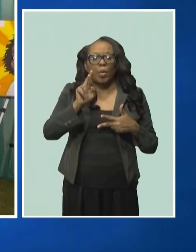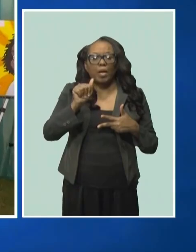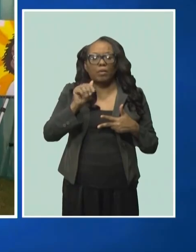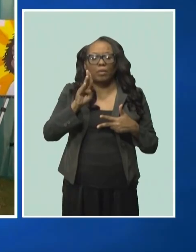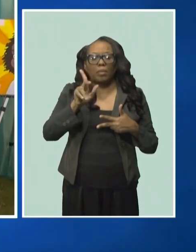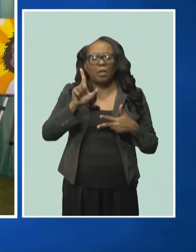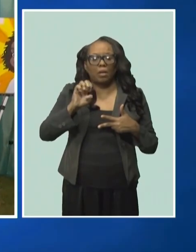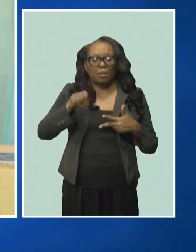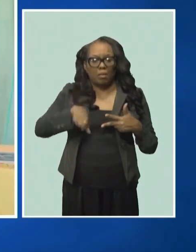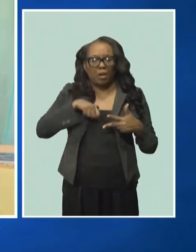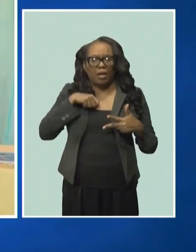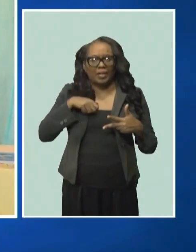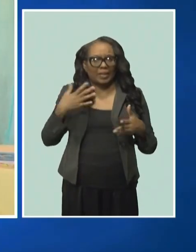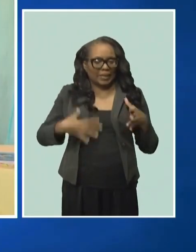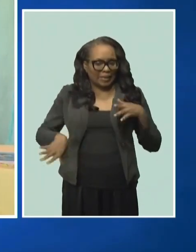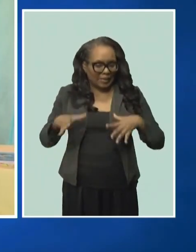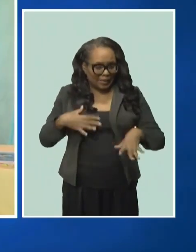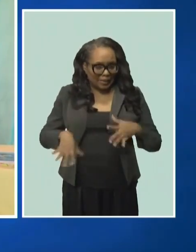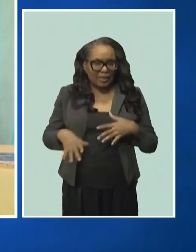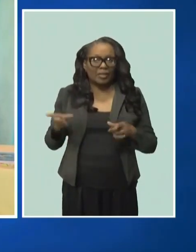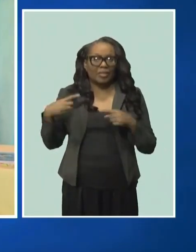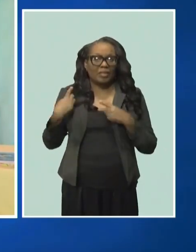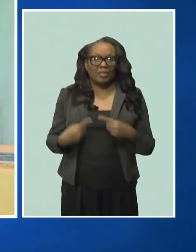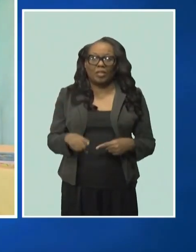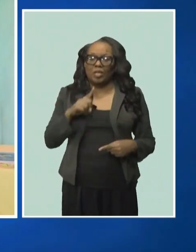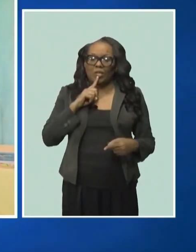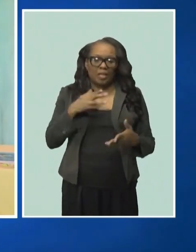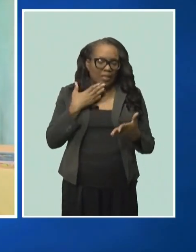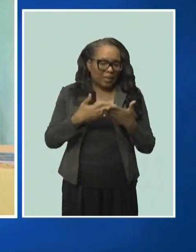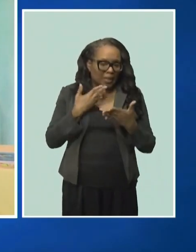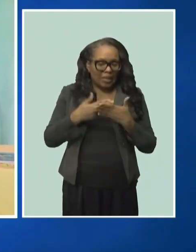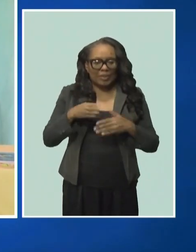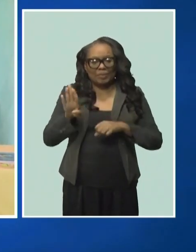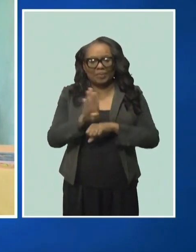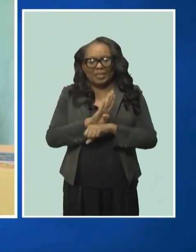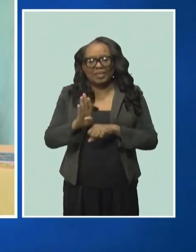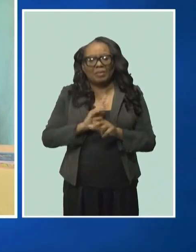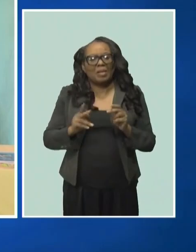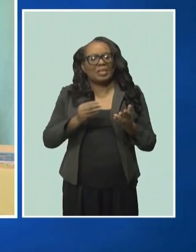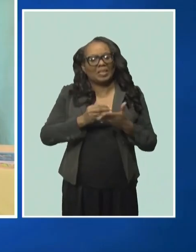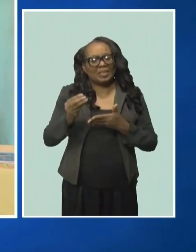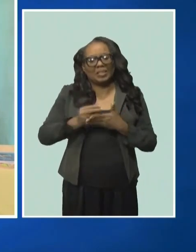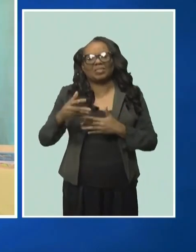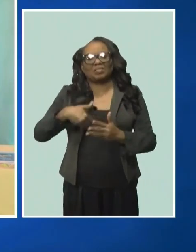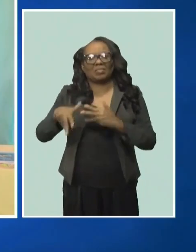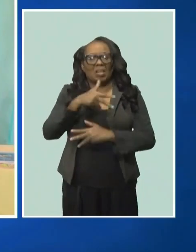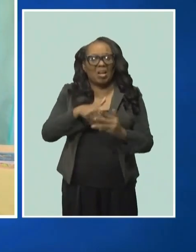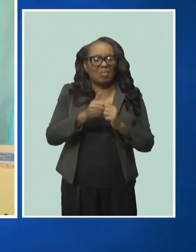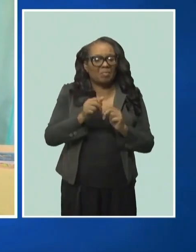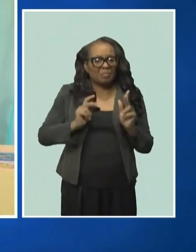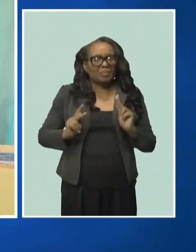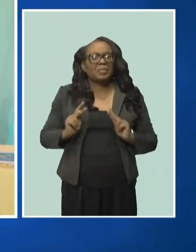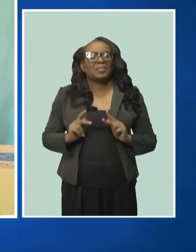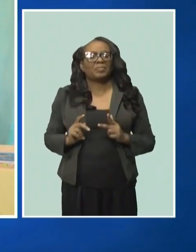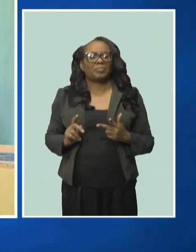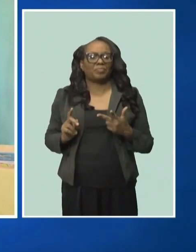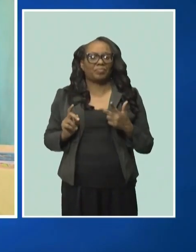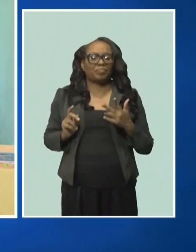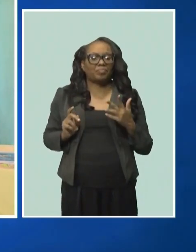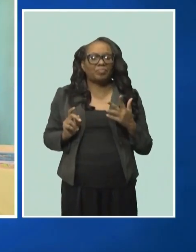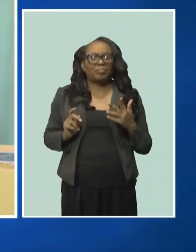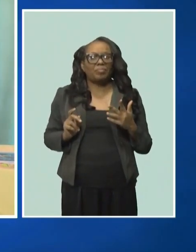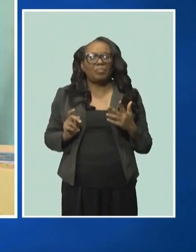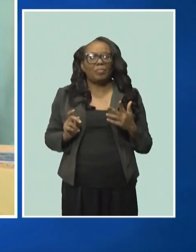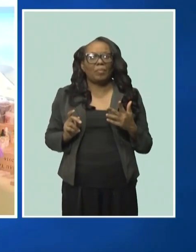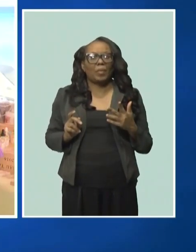pieces. And from so far, she's doing really well in terms of getting sales and engaging with the public. And we thought that